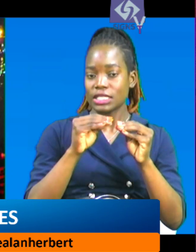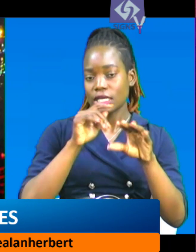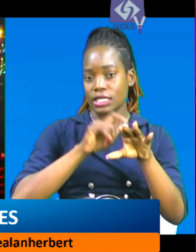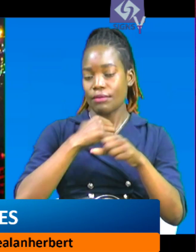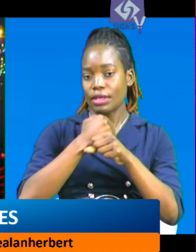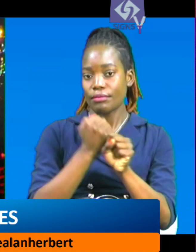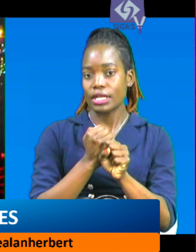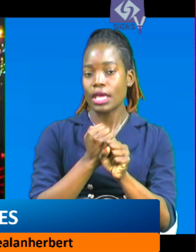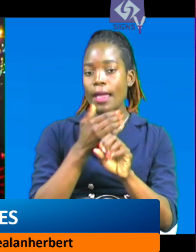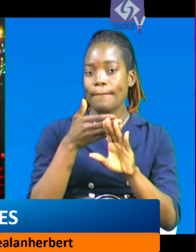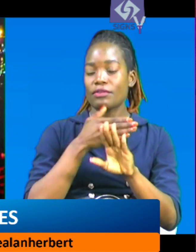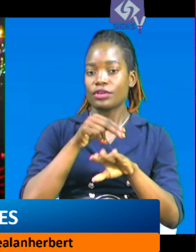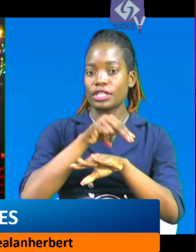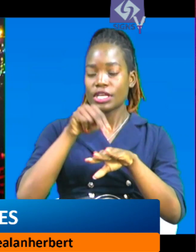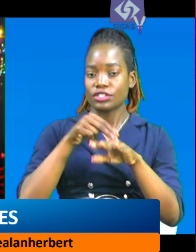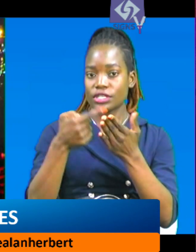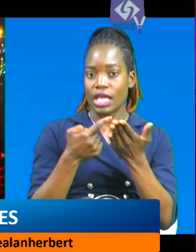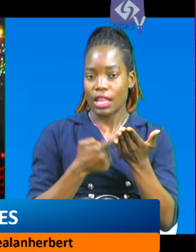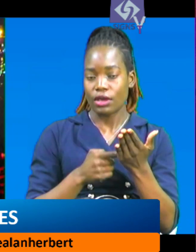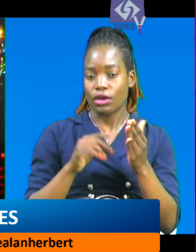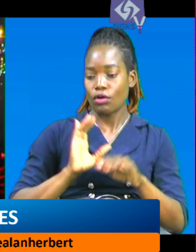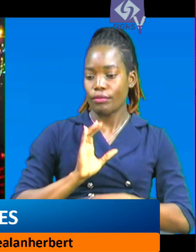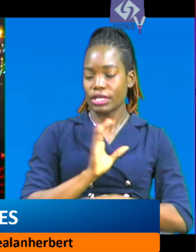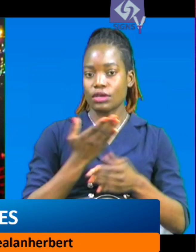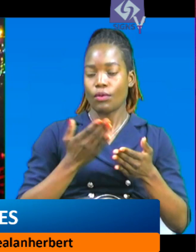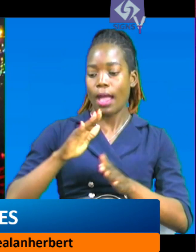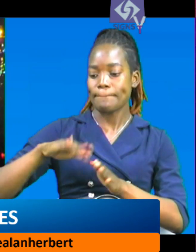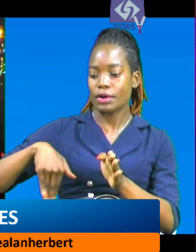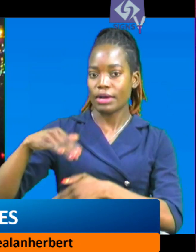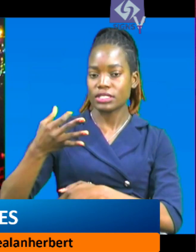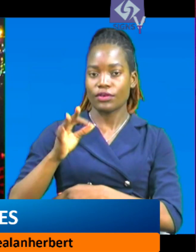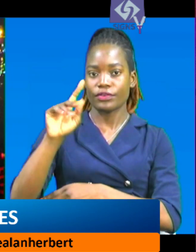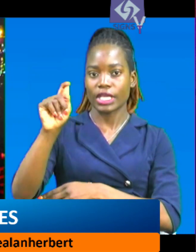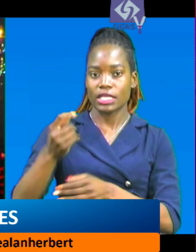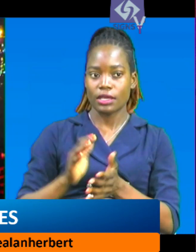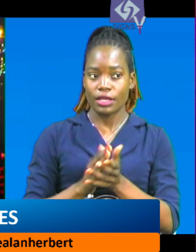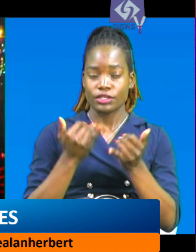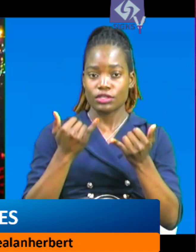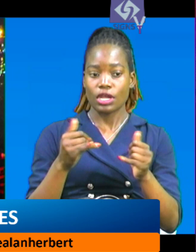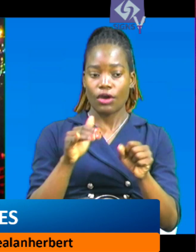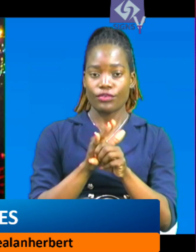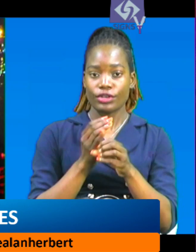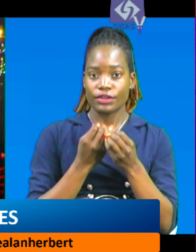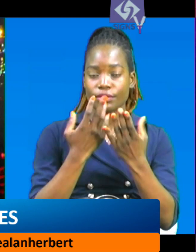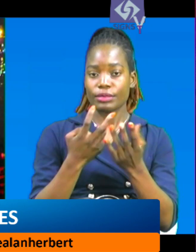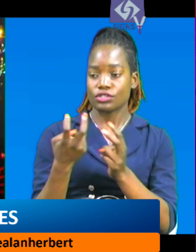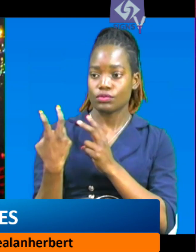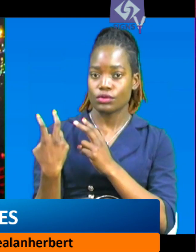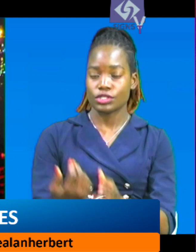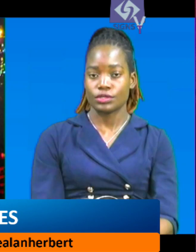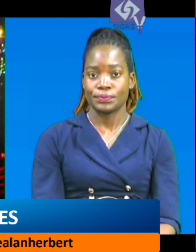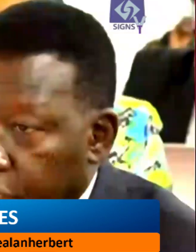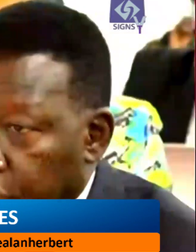submissions made before the National Dialogue Committee at the Bomas of Kenya. Here are the full details.